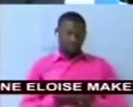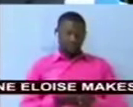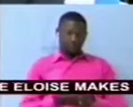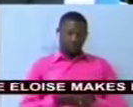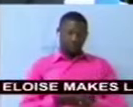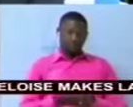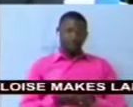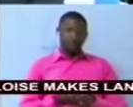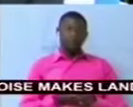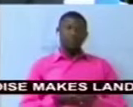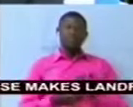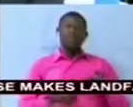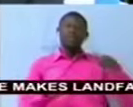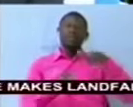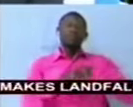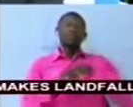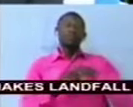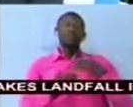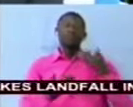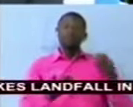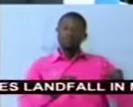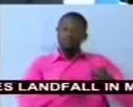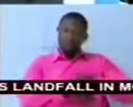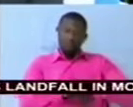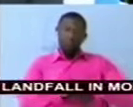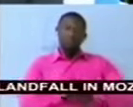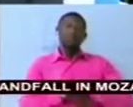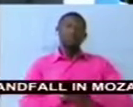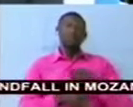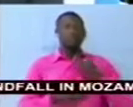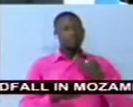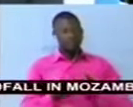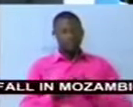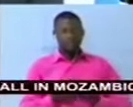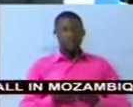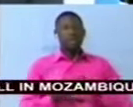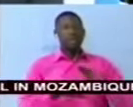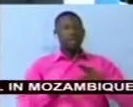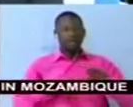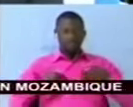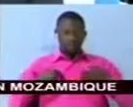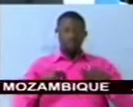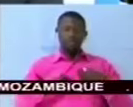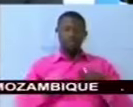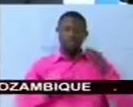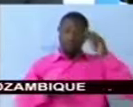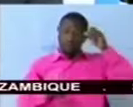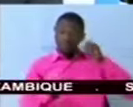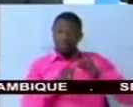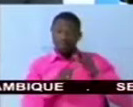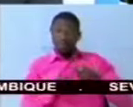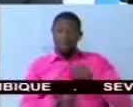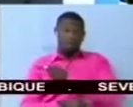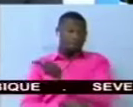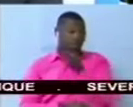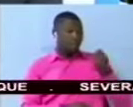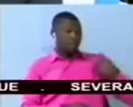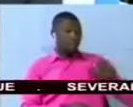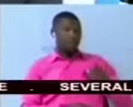In conclusion, please allow me to remind the public that in the light of the